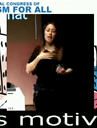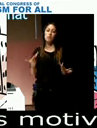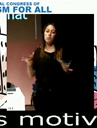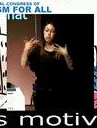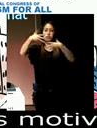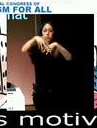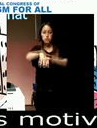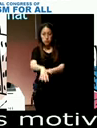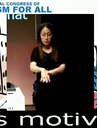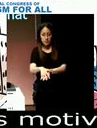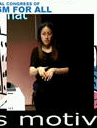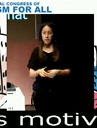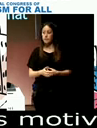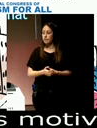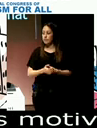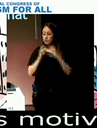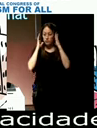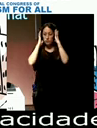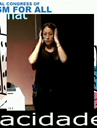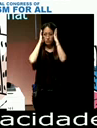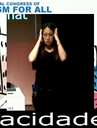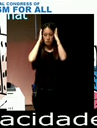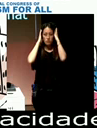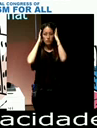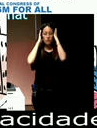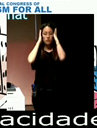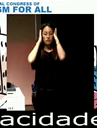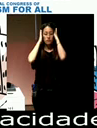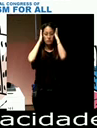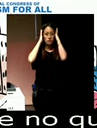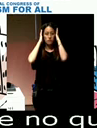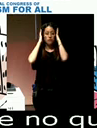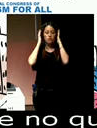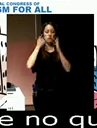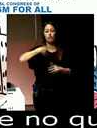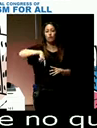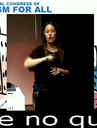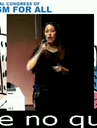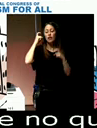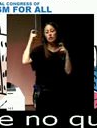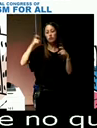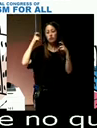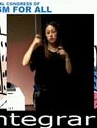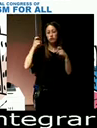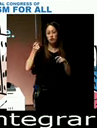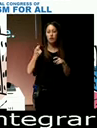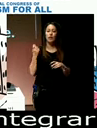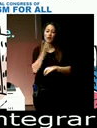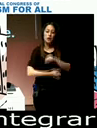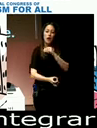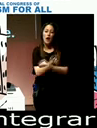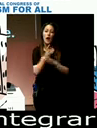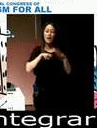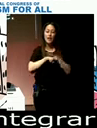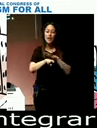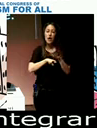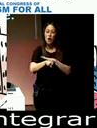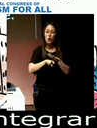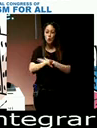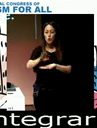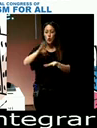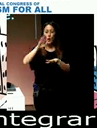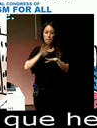to integrate another. It doesn't make sense. What we have wanted to do, what we have tried to do, is to create a product, a